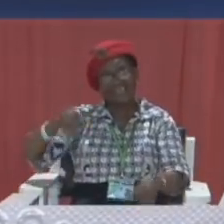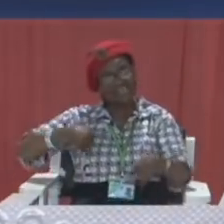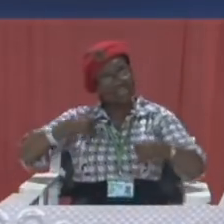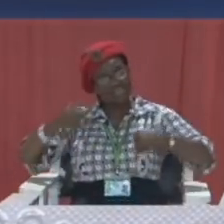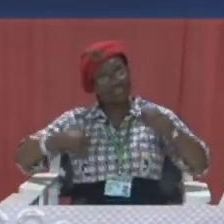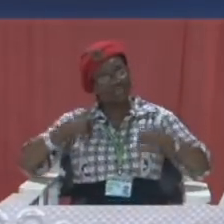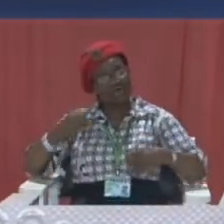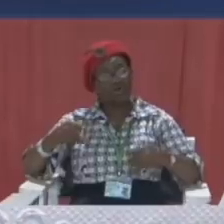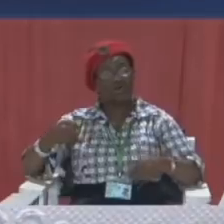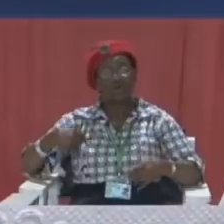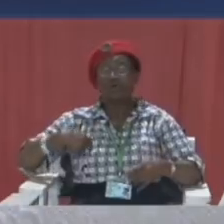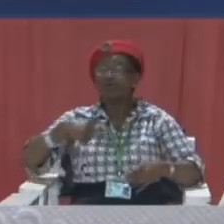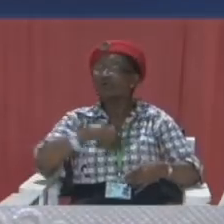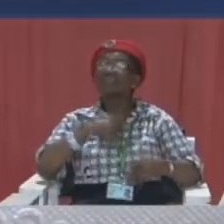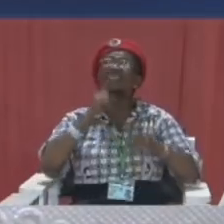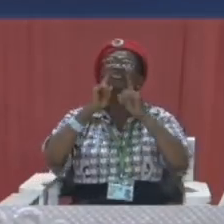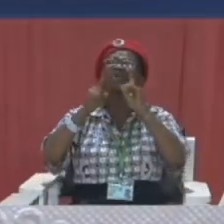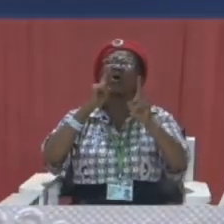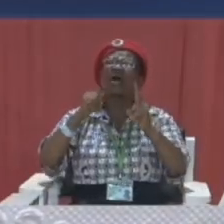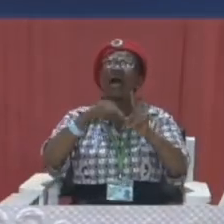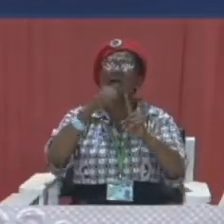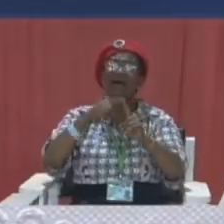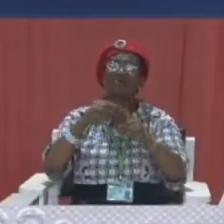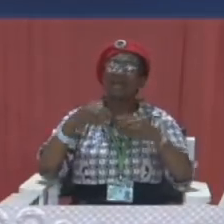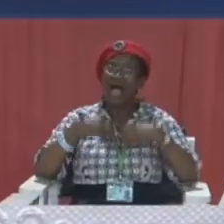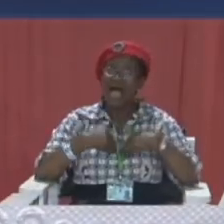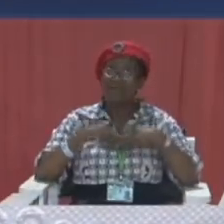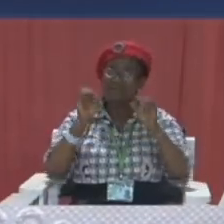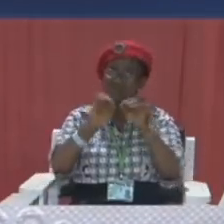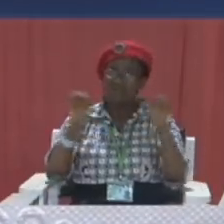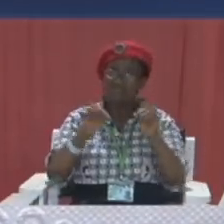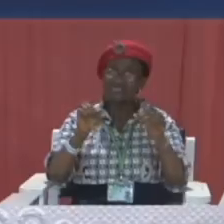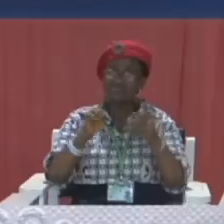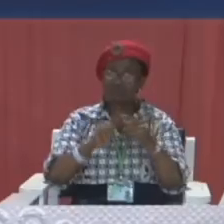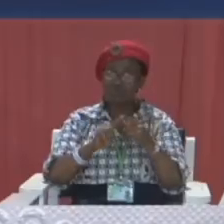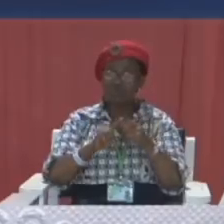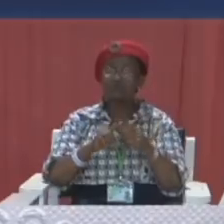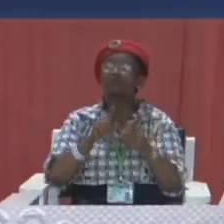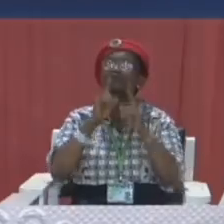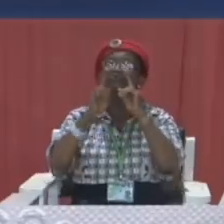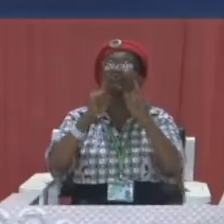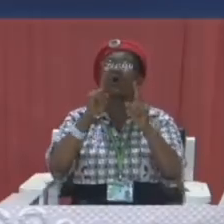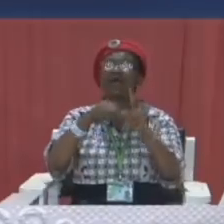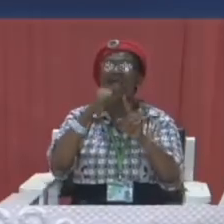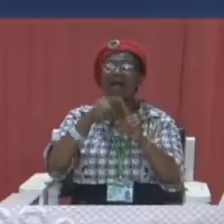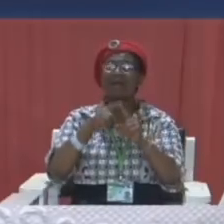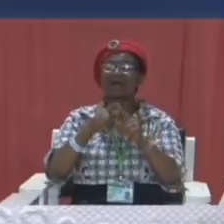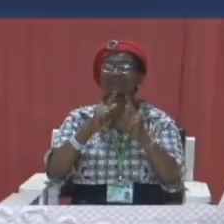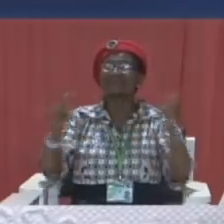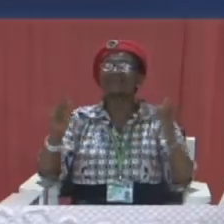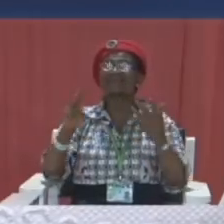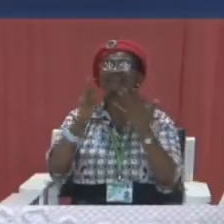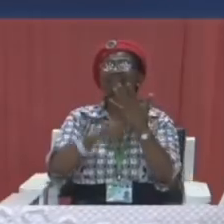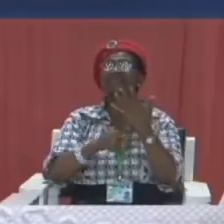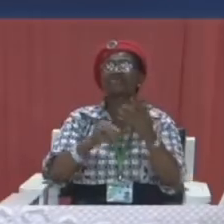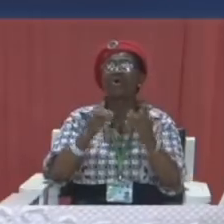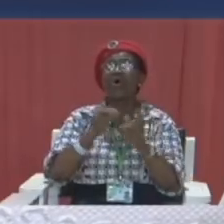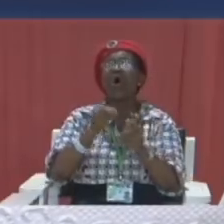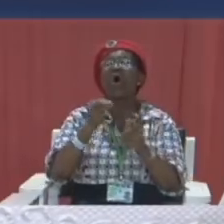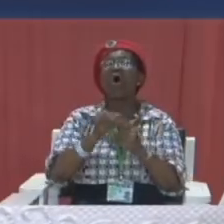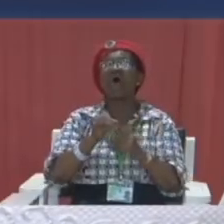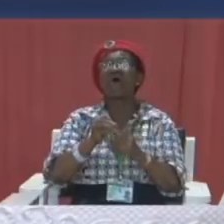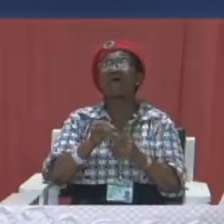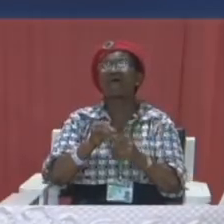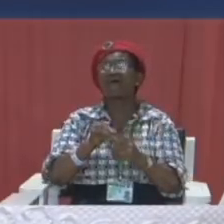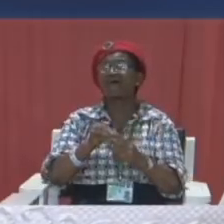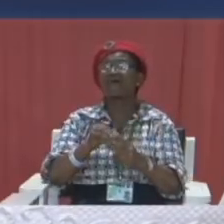with greatness. Ayo ti an soro re yi ko ni fi se pe bo se tobi to lawujo. Or popularity. Tabi bi ilu mo se mo